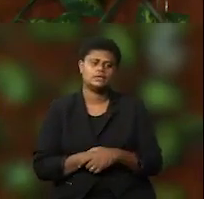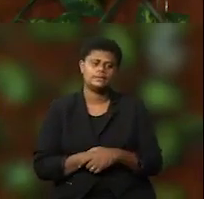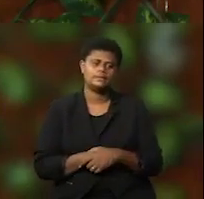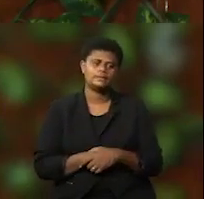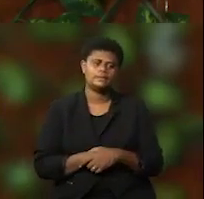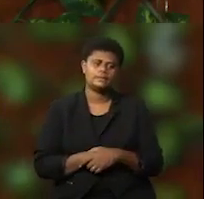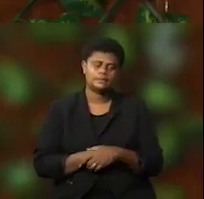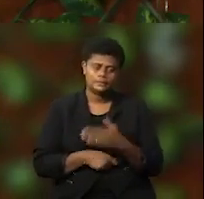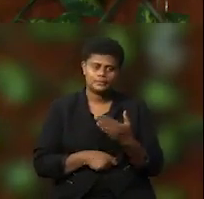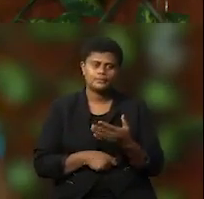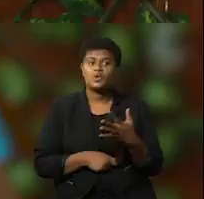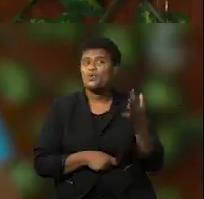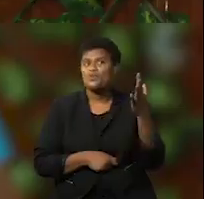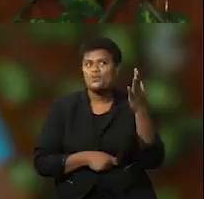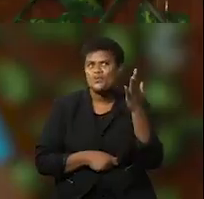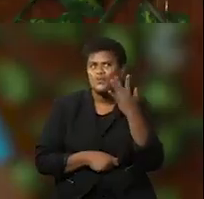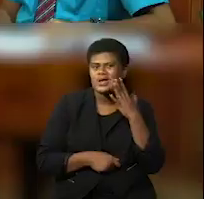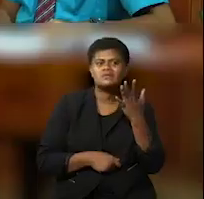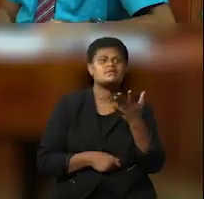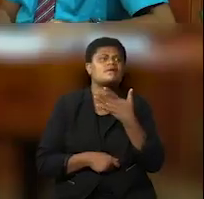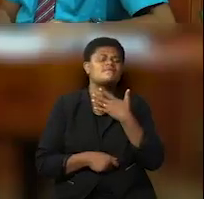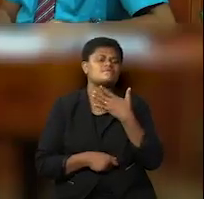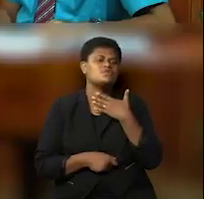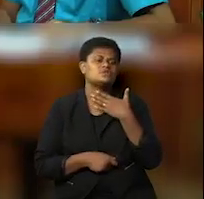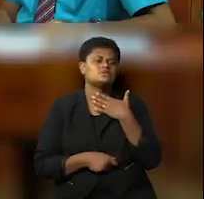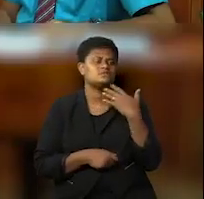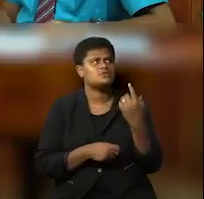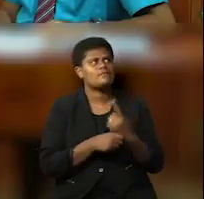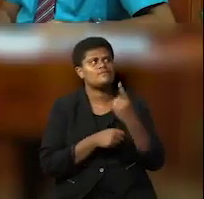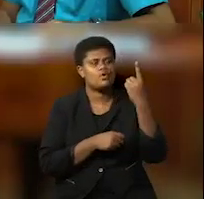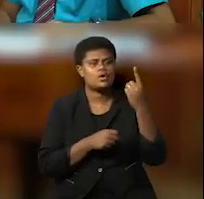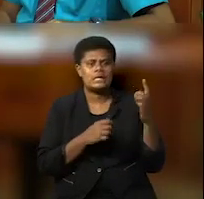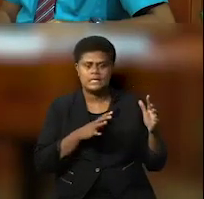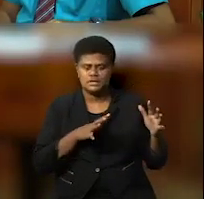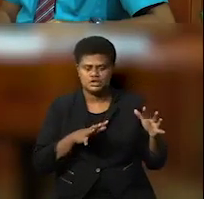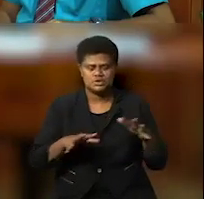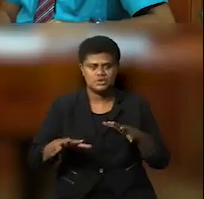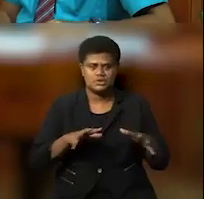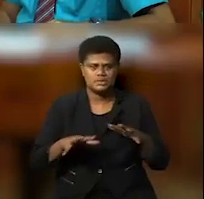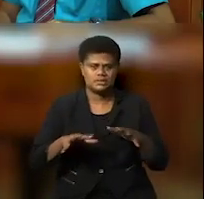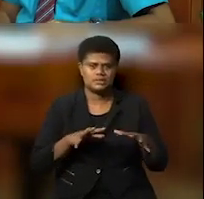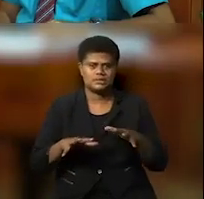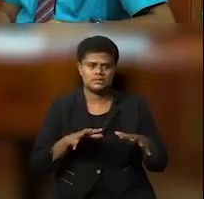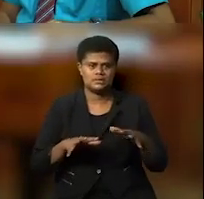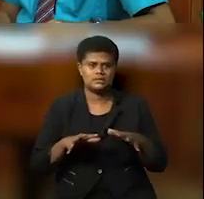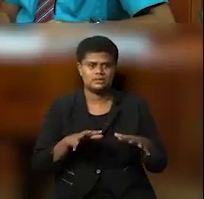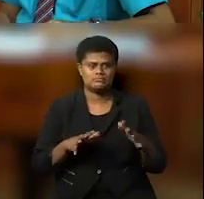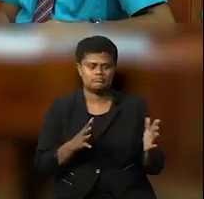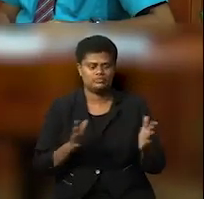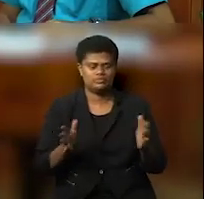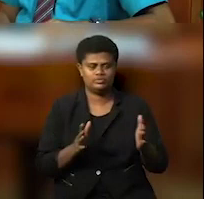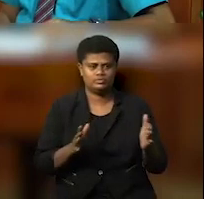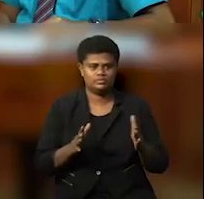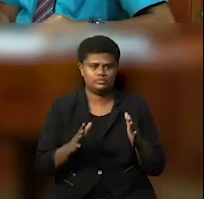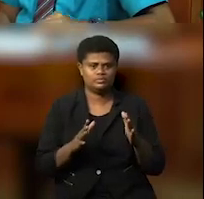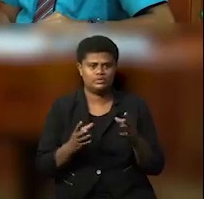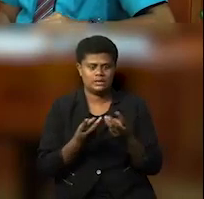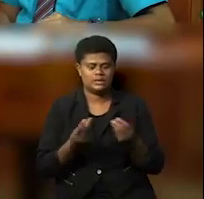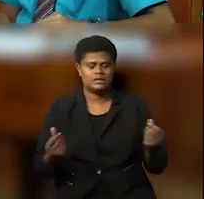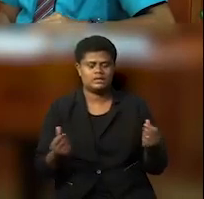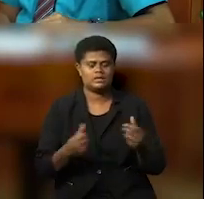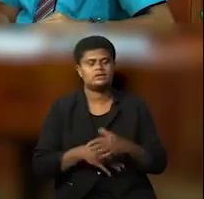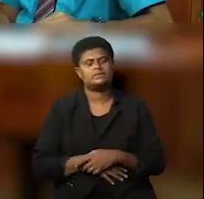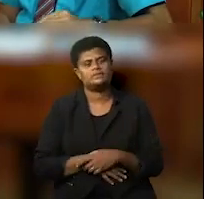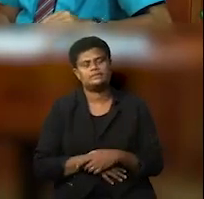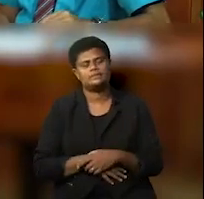God shake the earth? When did the voice of God shake the earth? You know, it's one of the things that we find a common occurrence in the Old Testament. I'll just read the reference